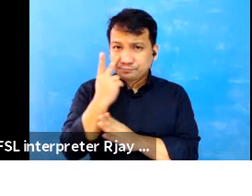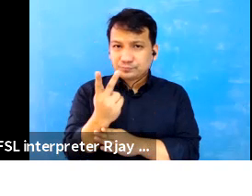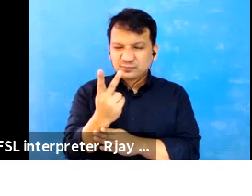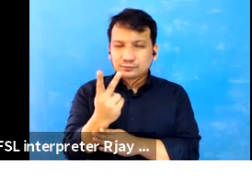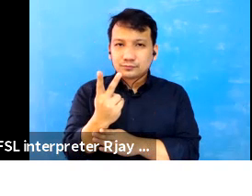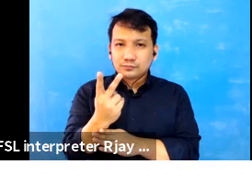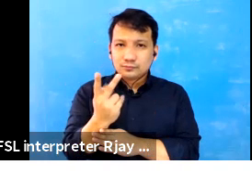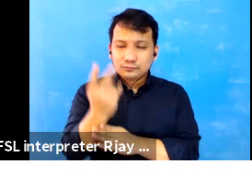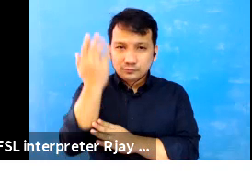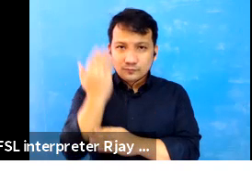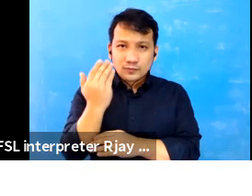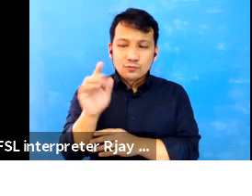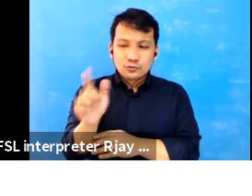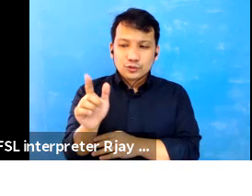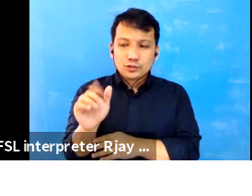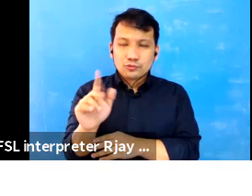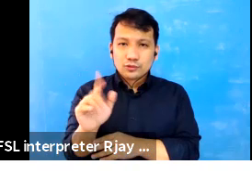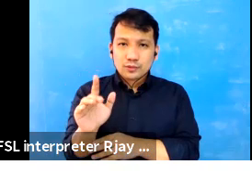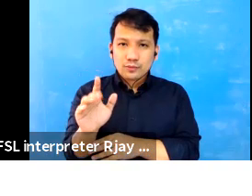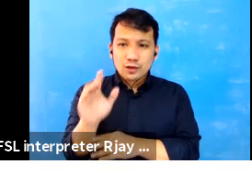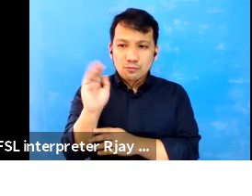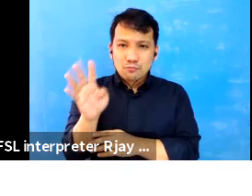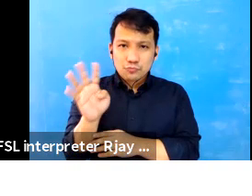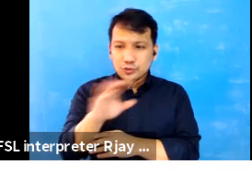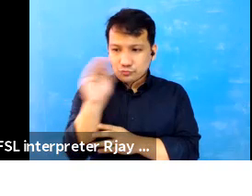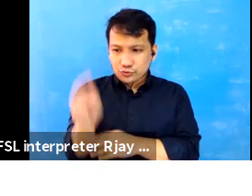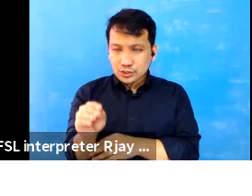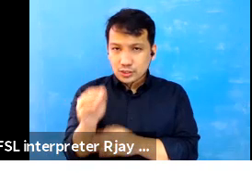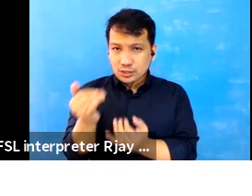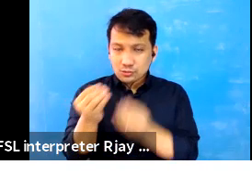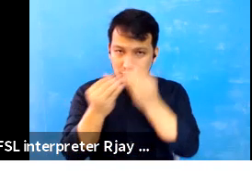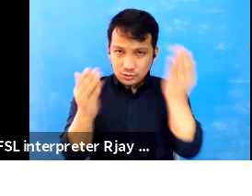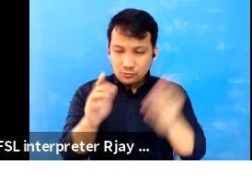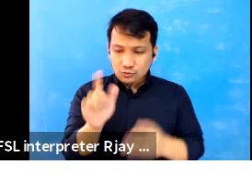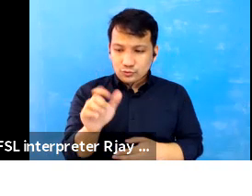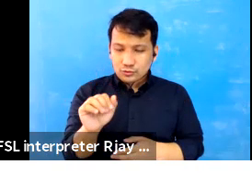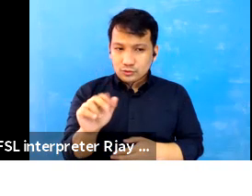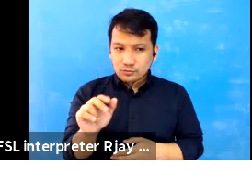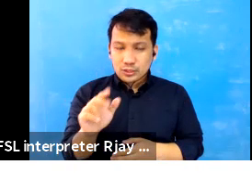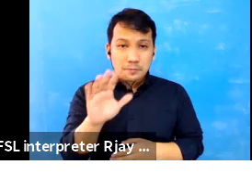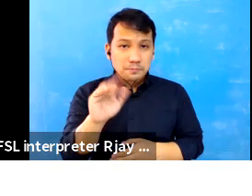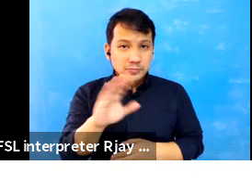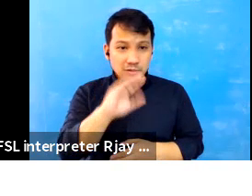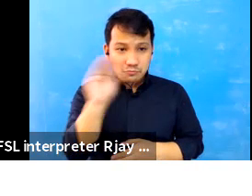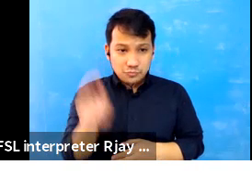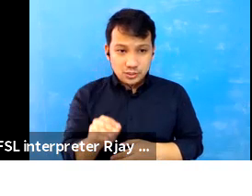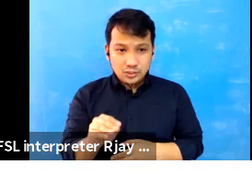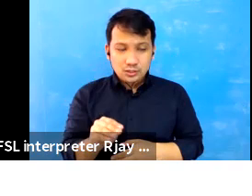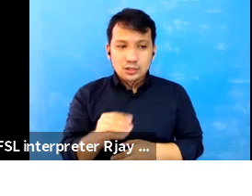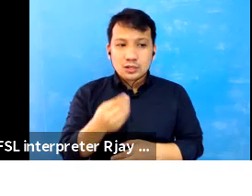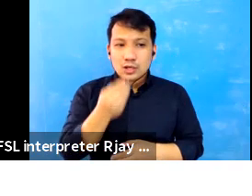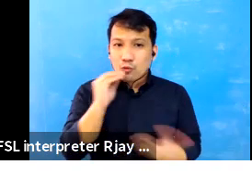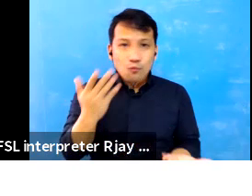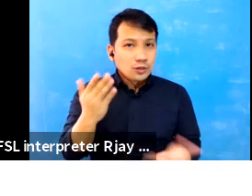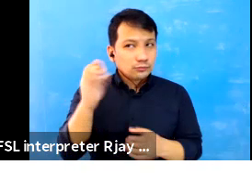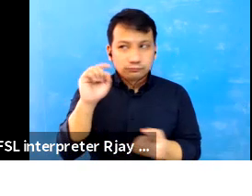of stunting by 2025, 40% from the baseline, but definitely for 2030, it's going to be 15%. For anemia, no change,